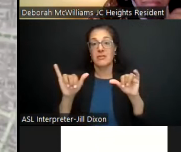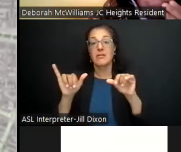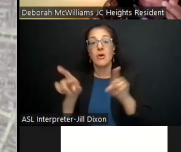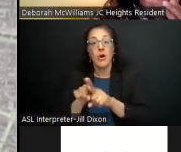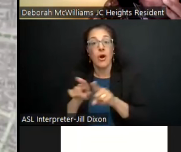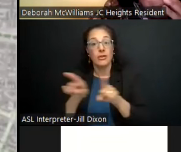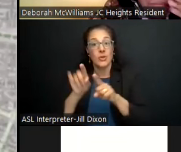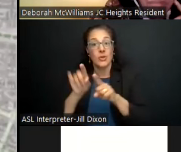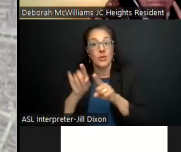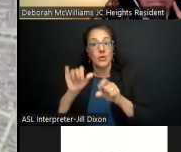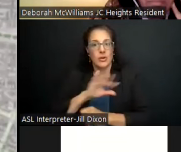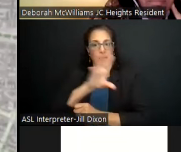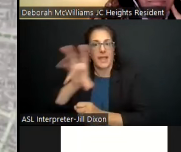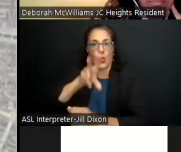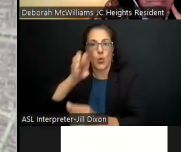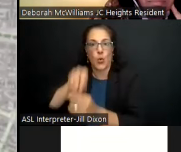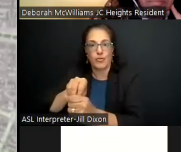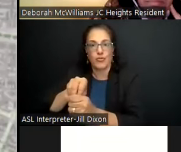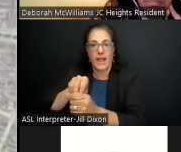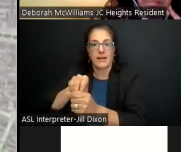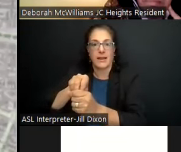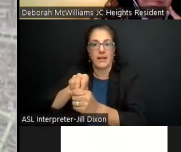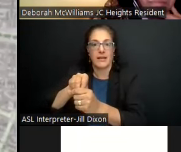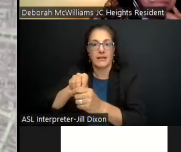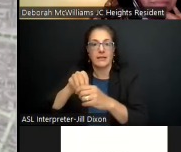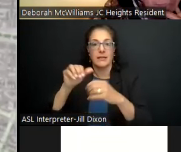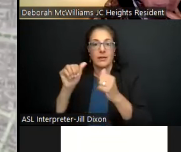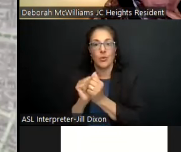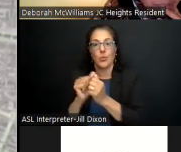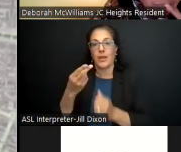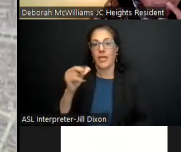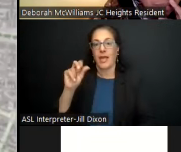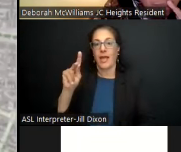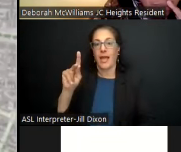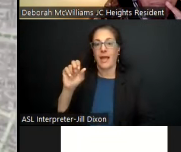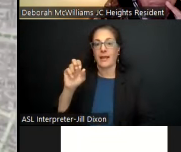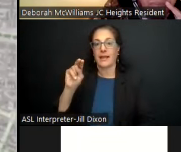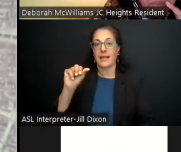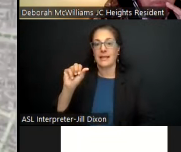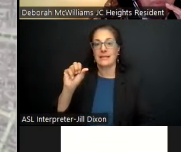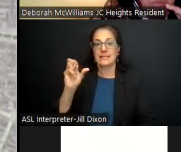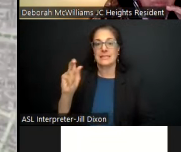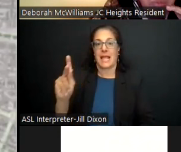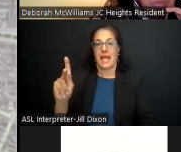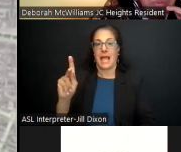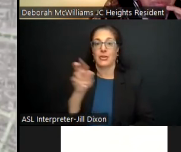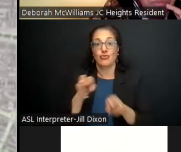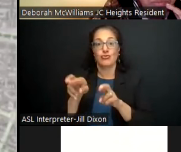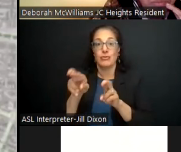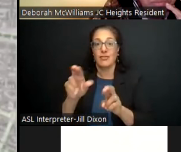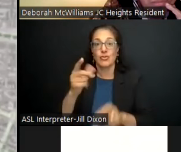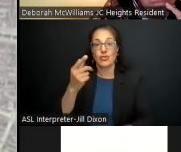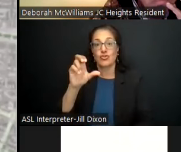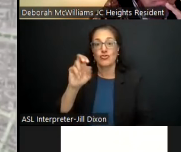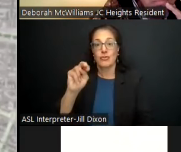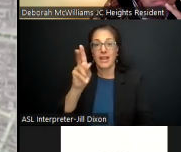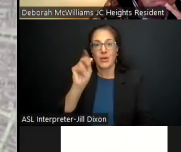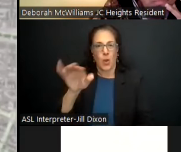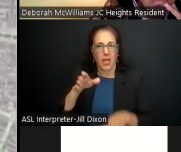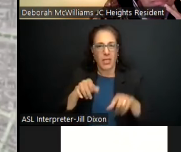be incorporated again into the Hackensack River Greenway, which is running along 440 there as